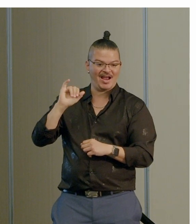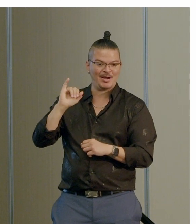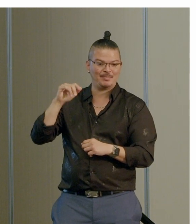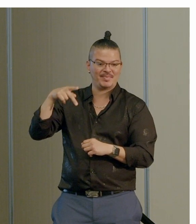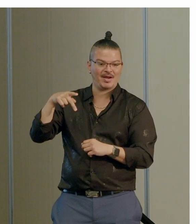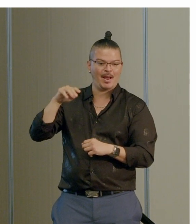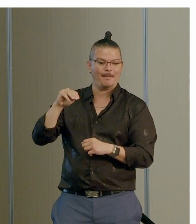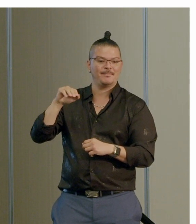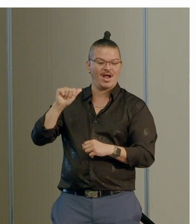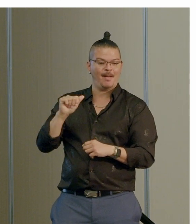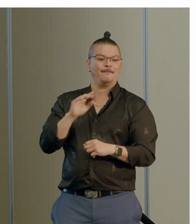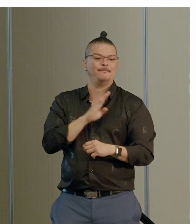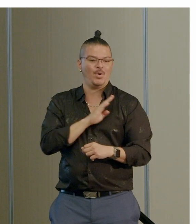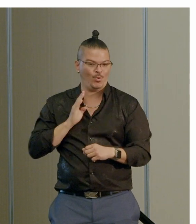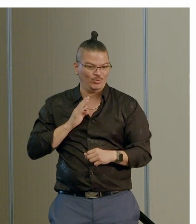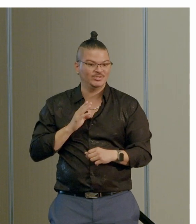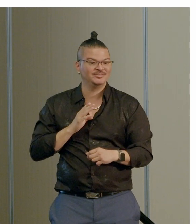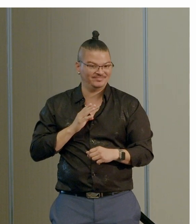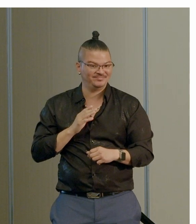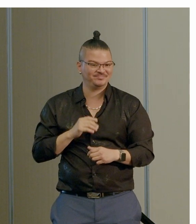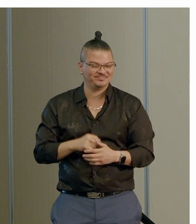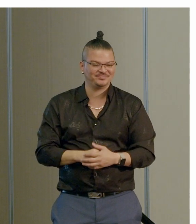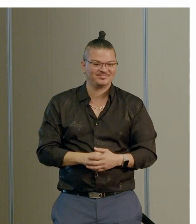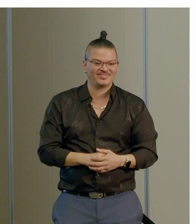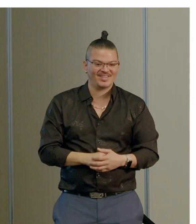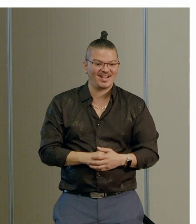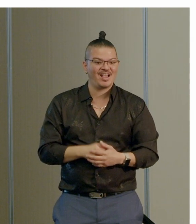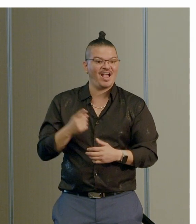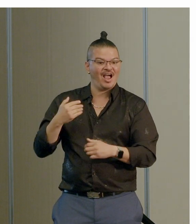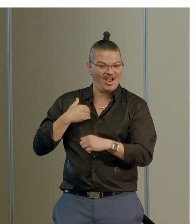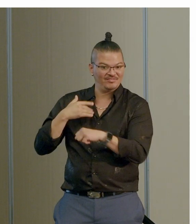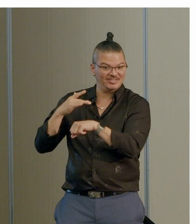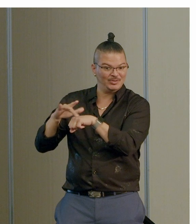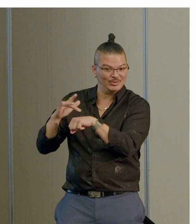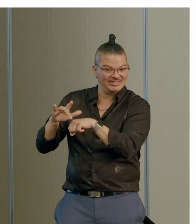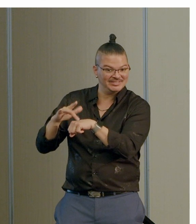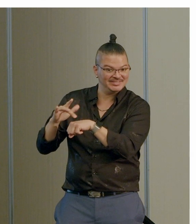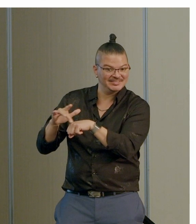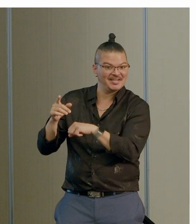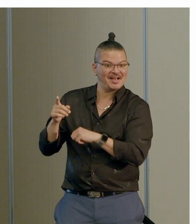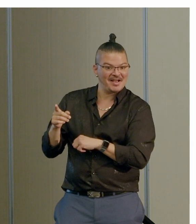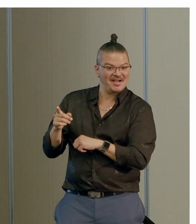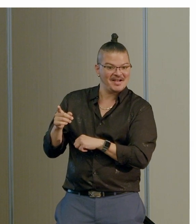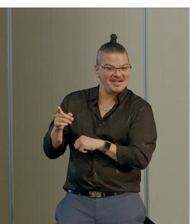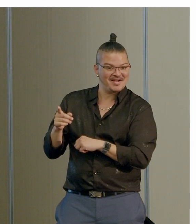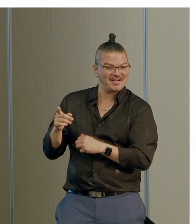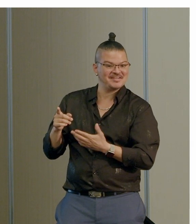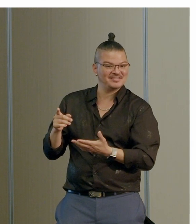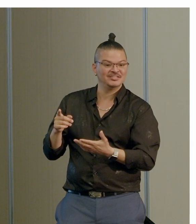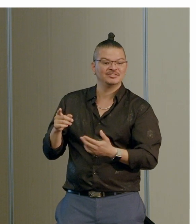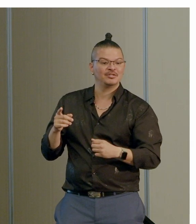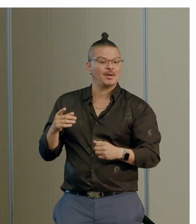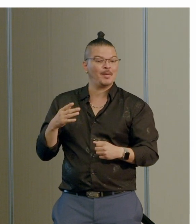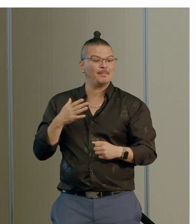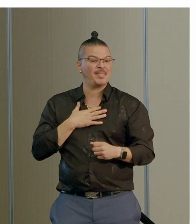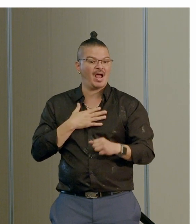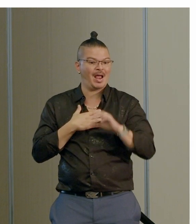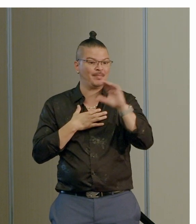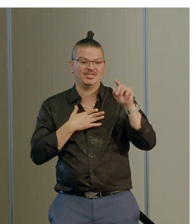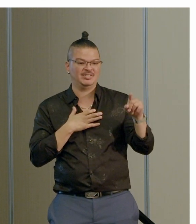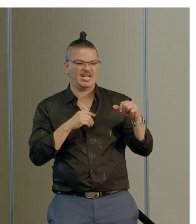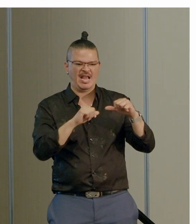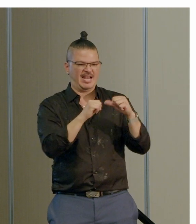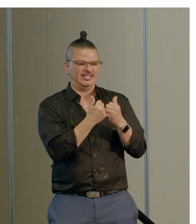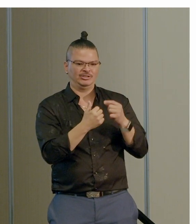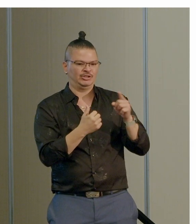fatefully. They had an opening, and my agency didn't have funding for me to go to an